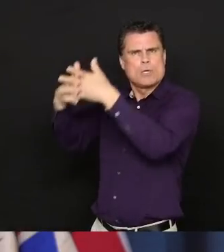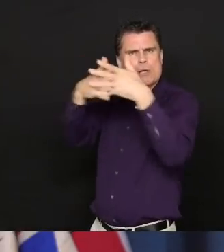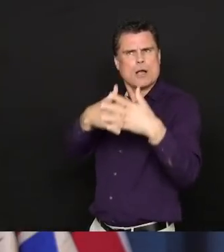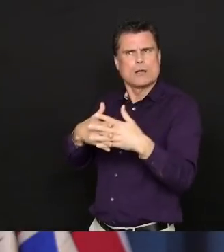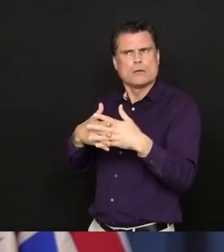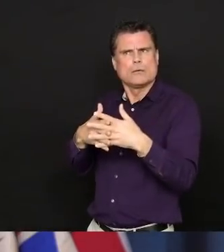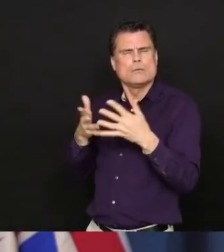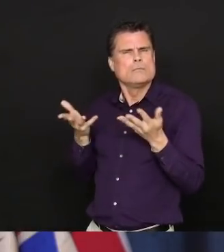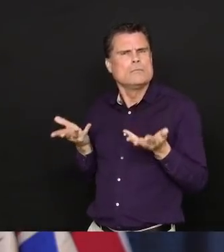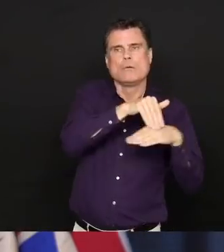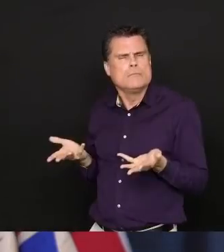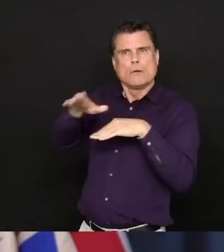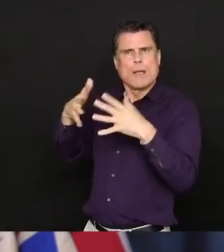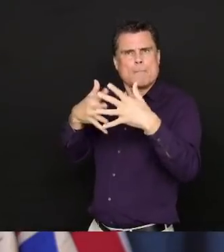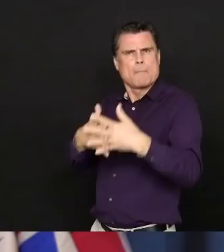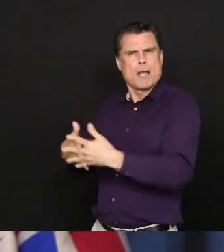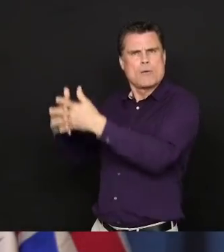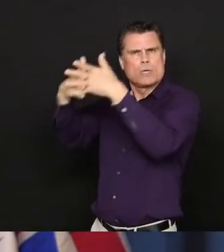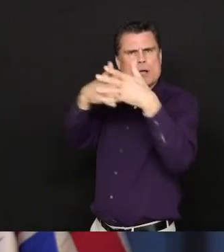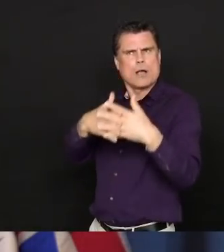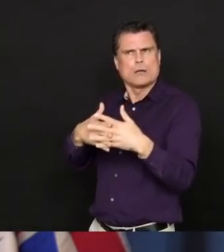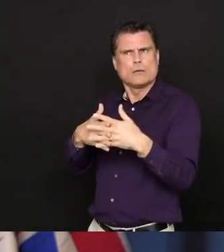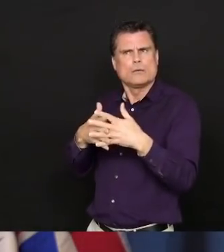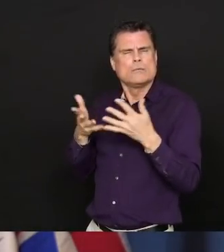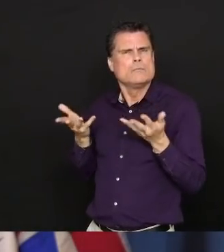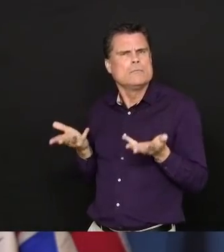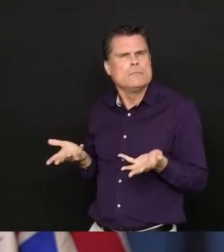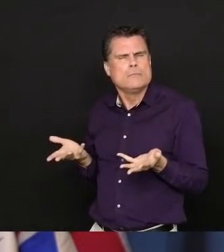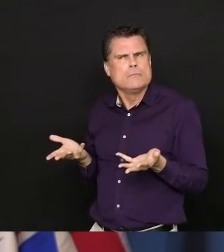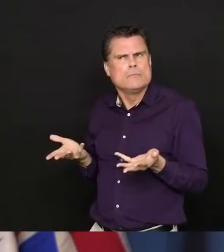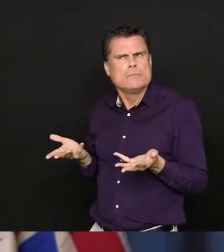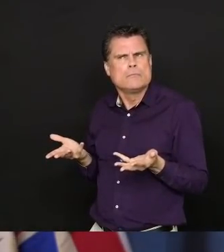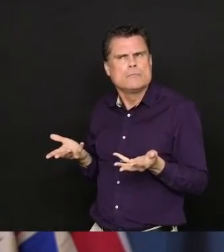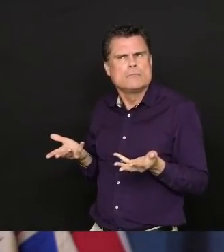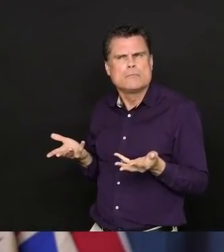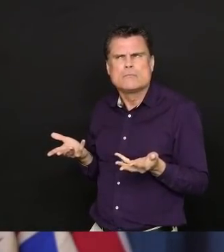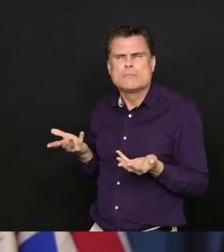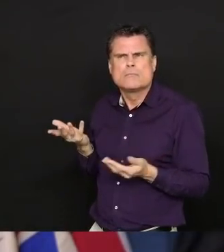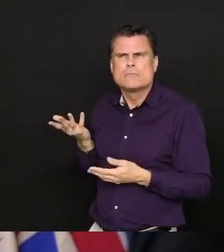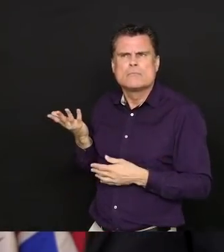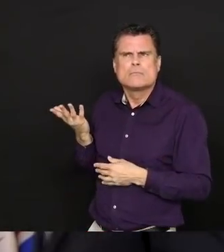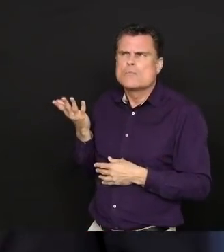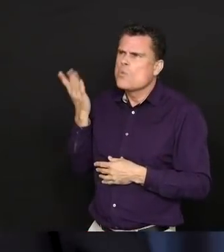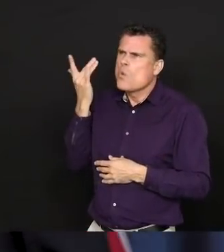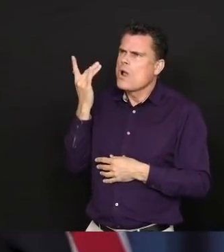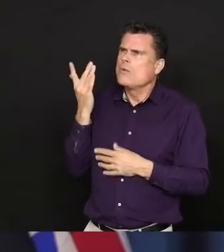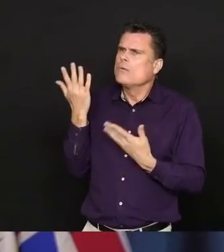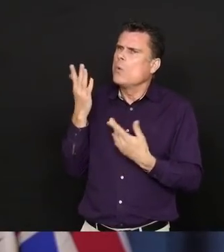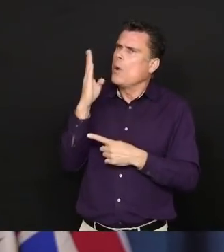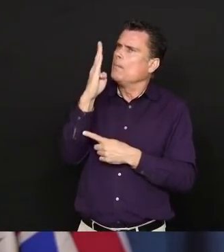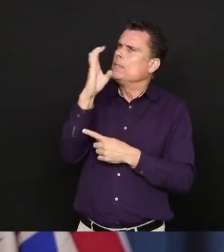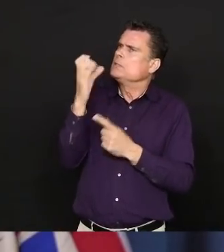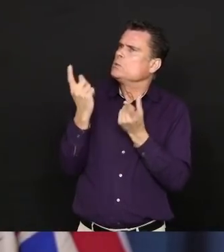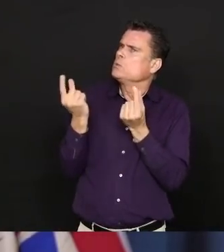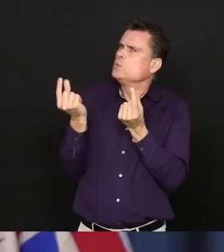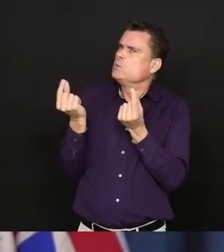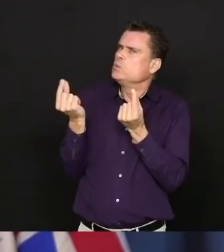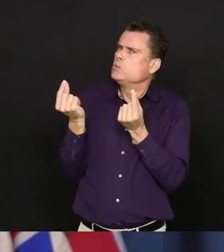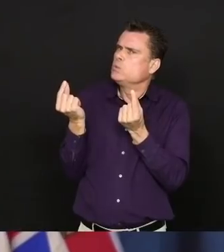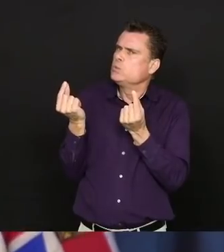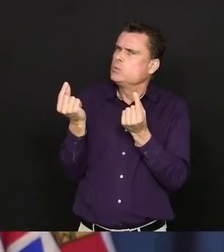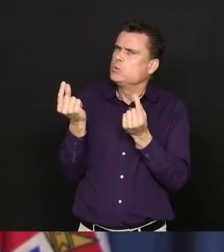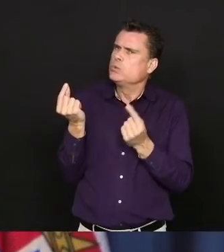mask exports to Canada, what can the BC government do to ensure our resources are being used for British Columbians?